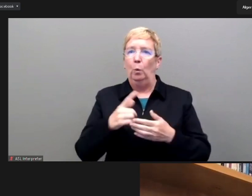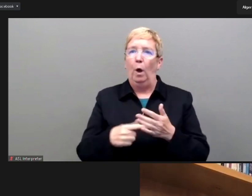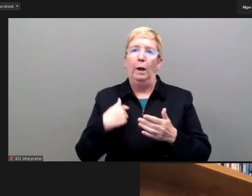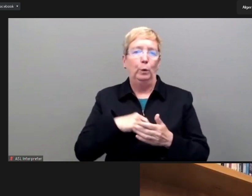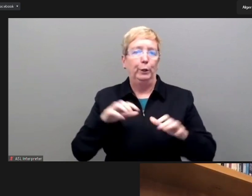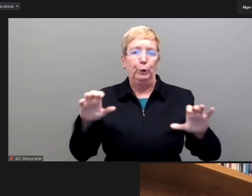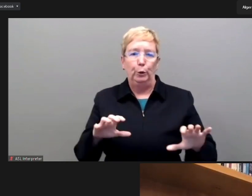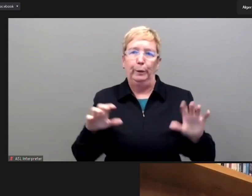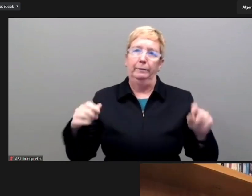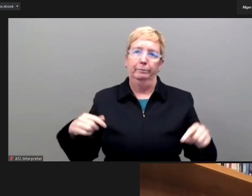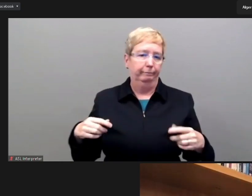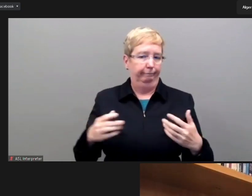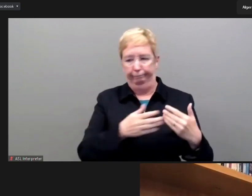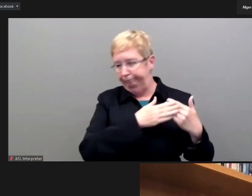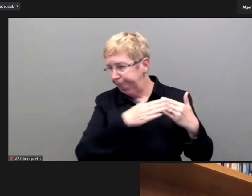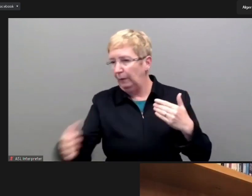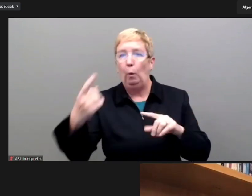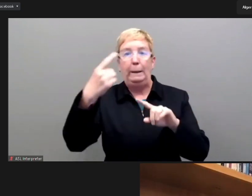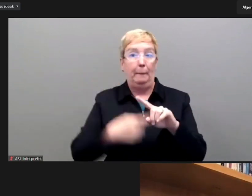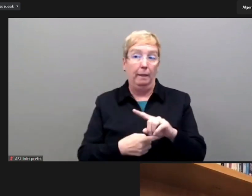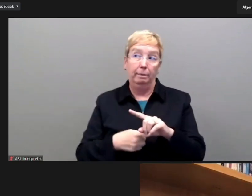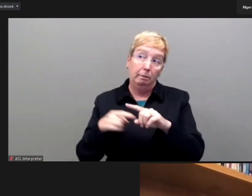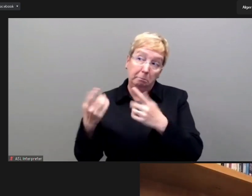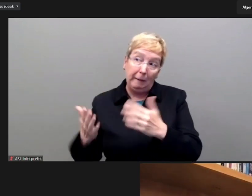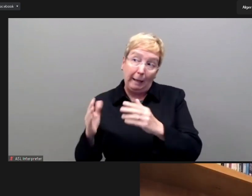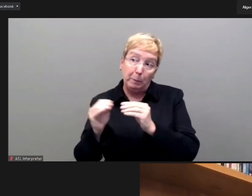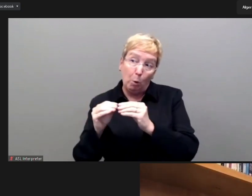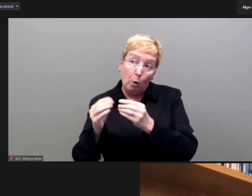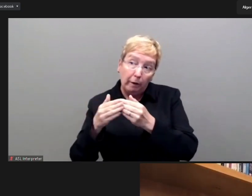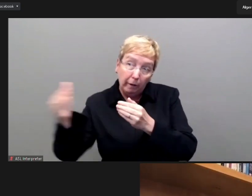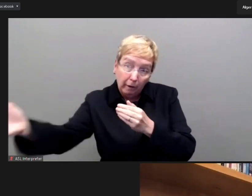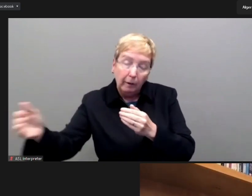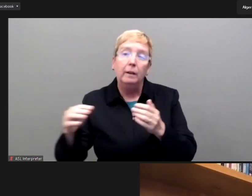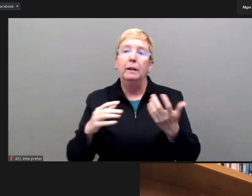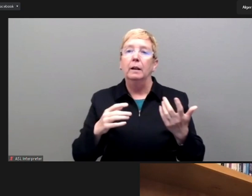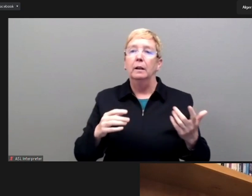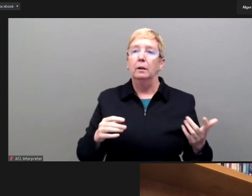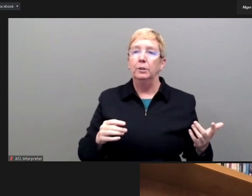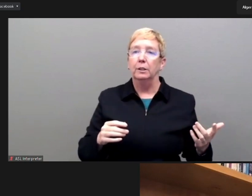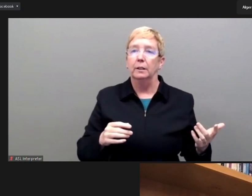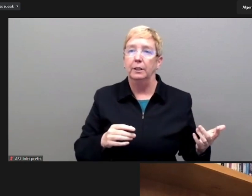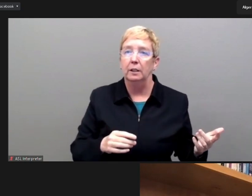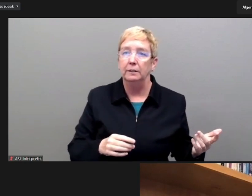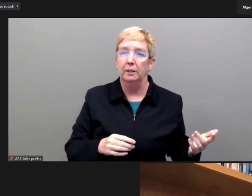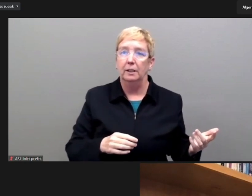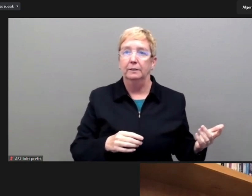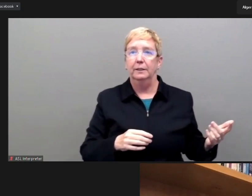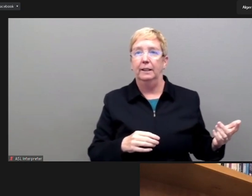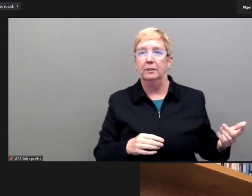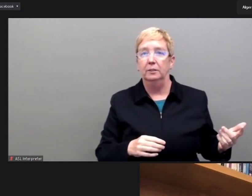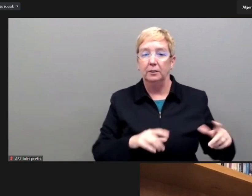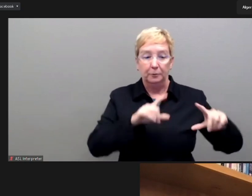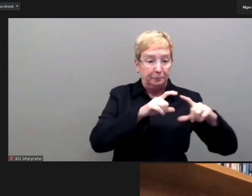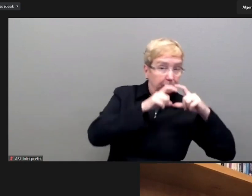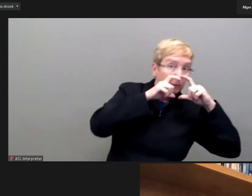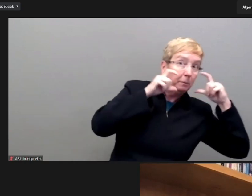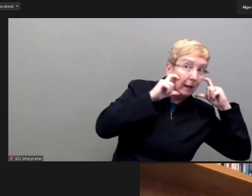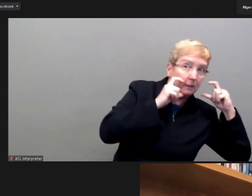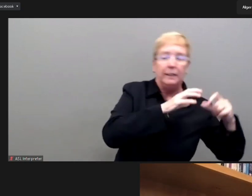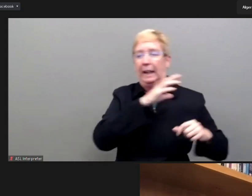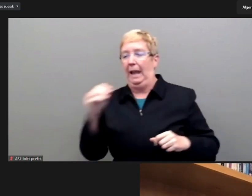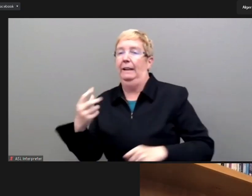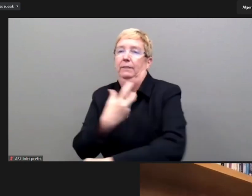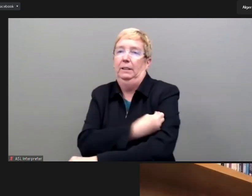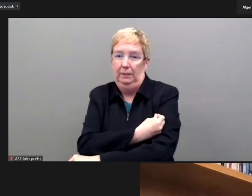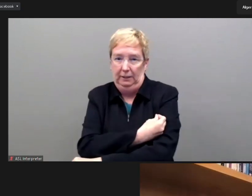least is masking indoors and vaccines and promoting vaccines. I'm just wondering